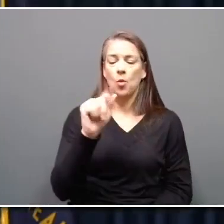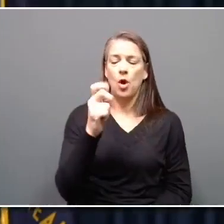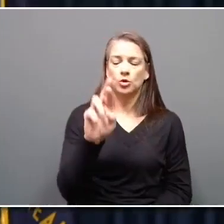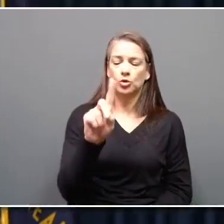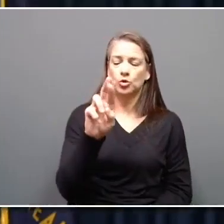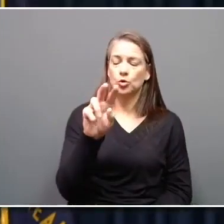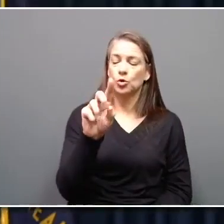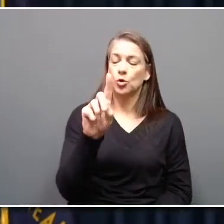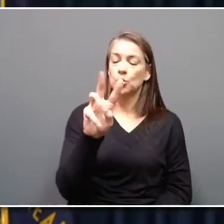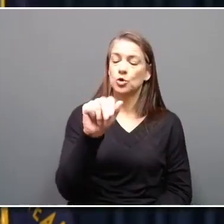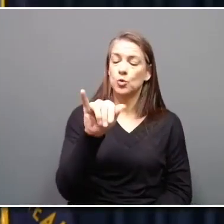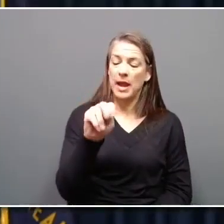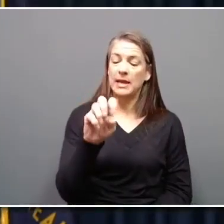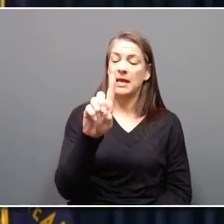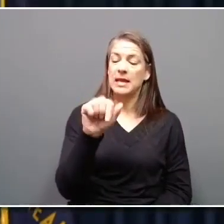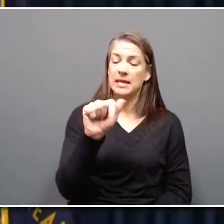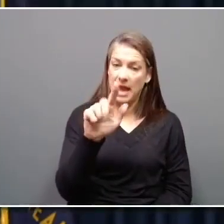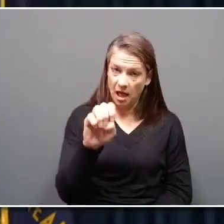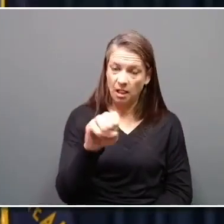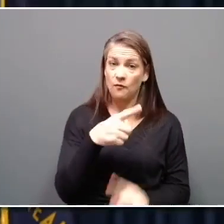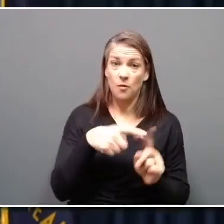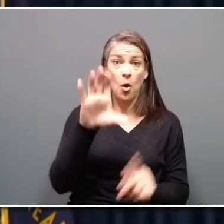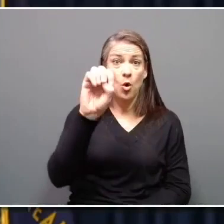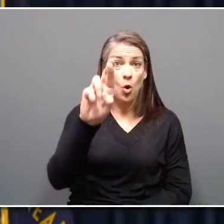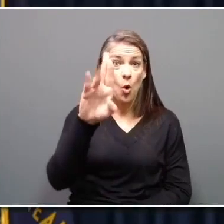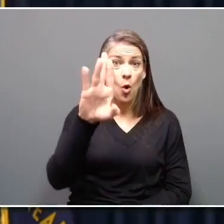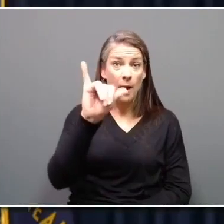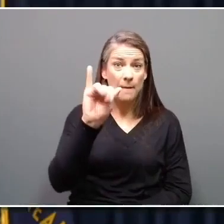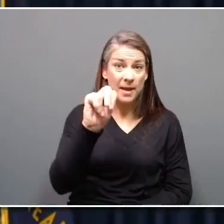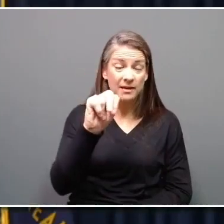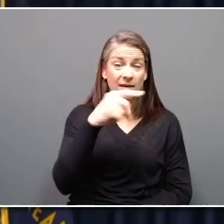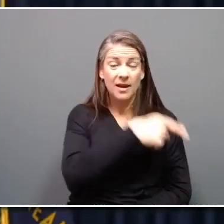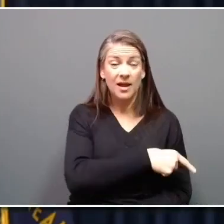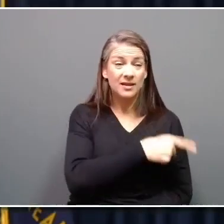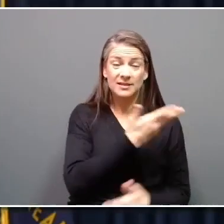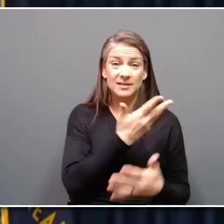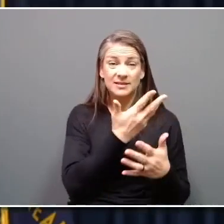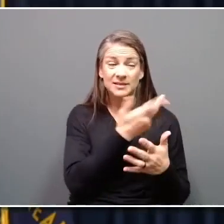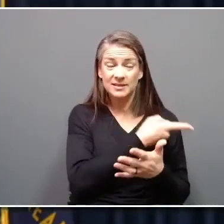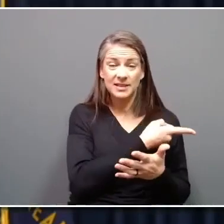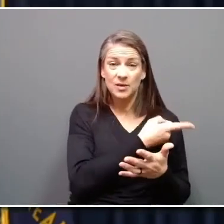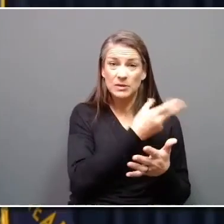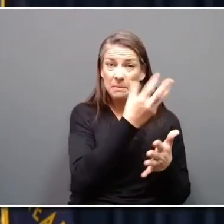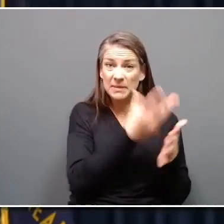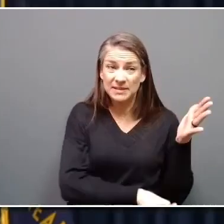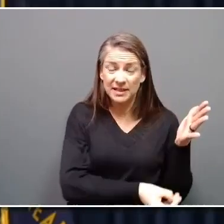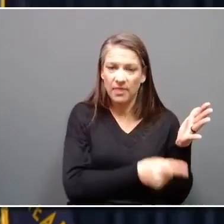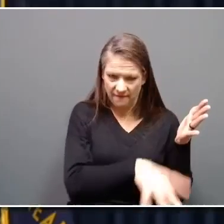reported missing from Corbin on Sunday when temperatures started to drastically decrease, was found alive on